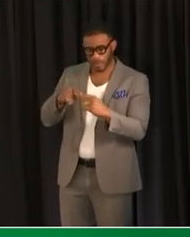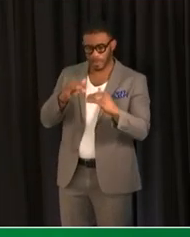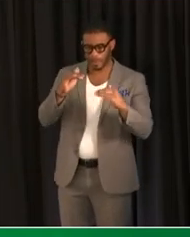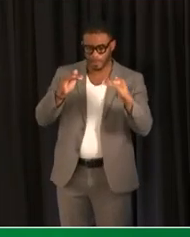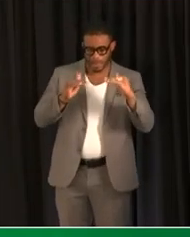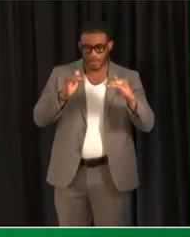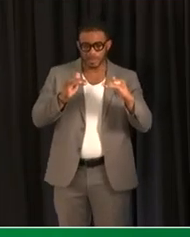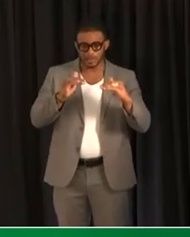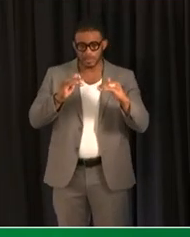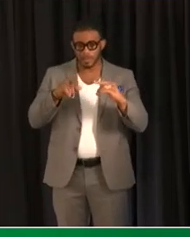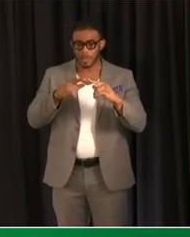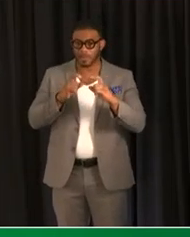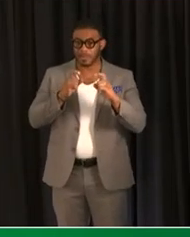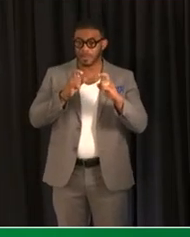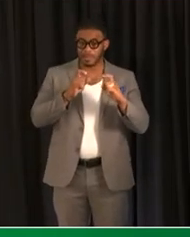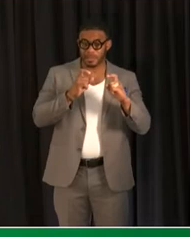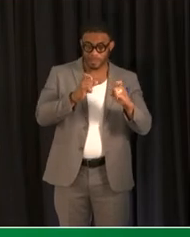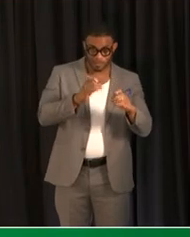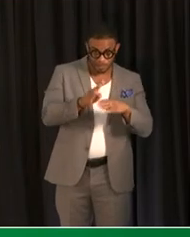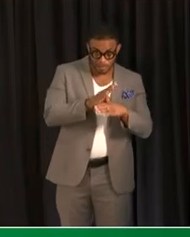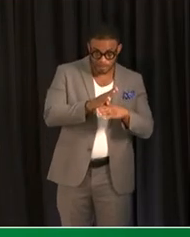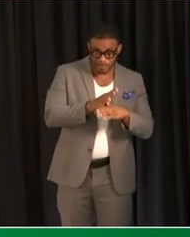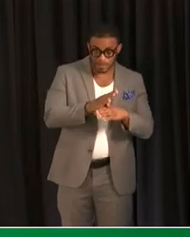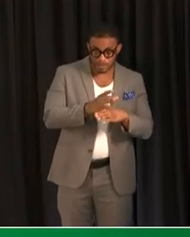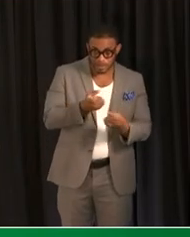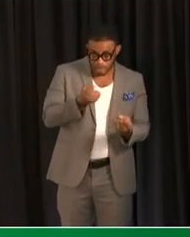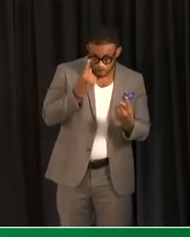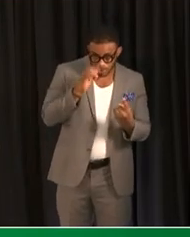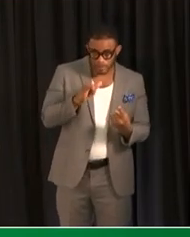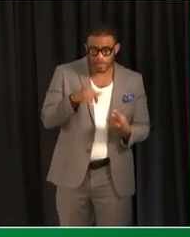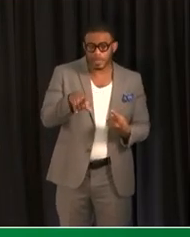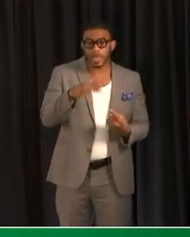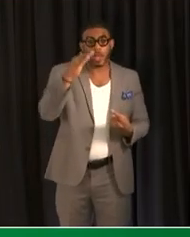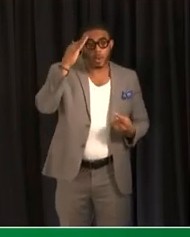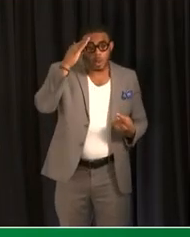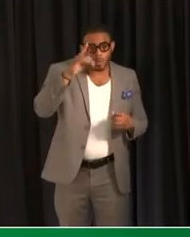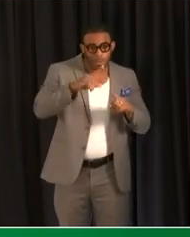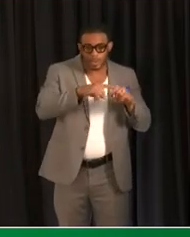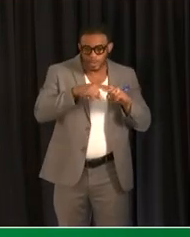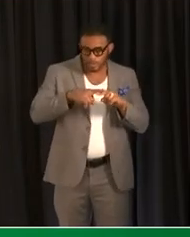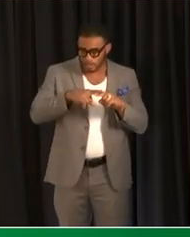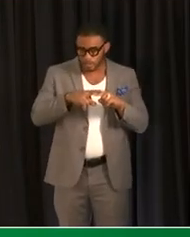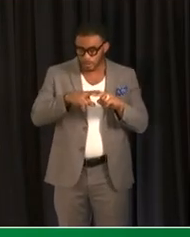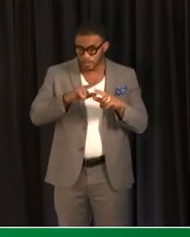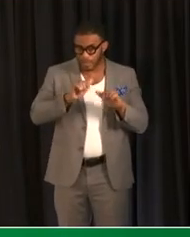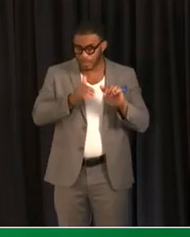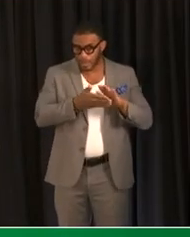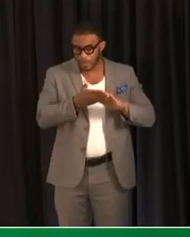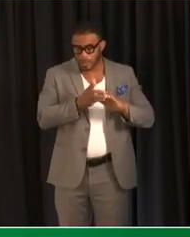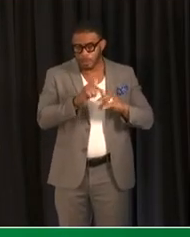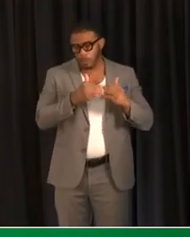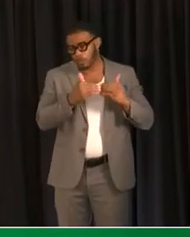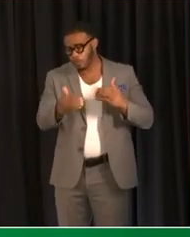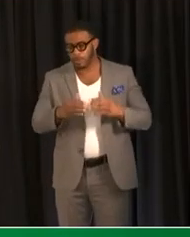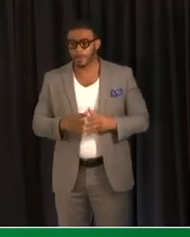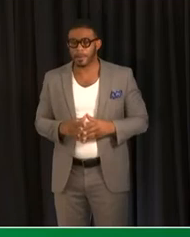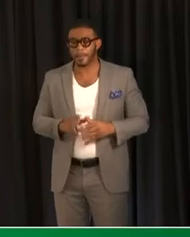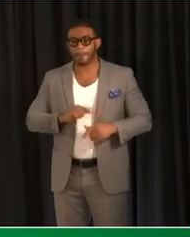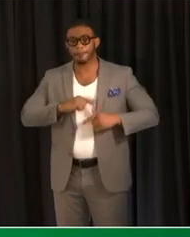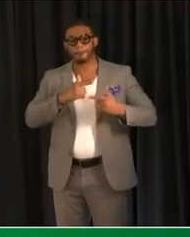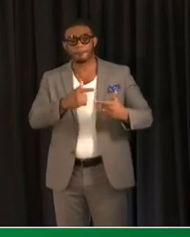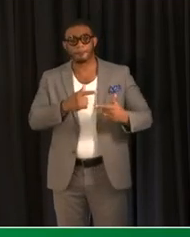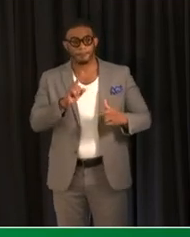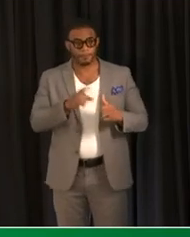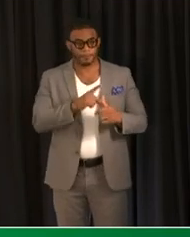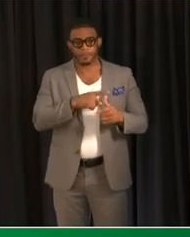about, the balance to strike, about giving businesses the sense that they know the conditions that they'll have to operate in as we go forward.